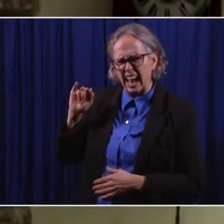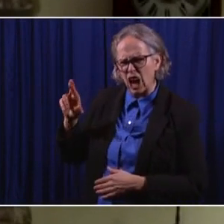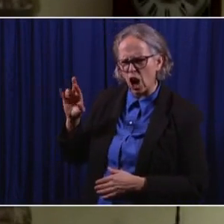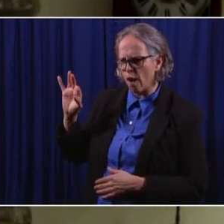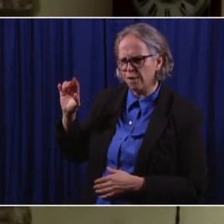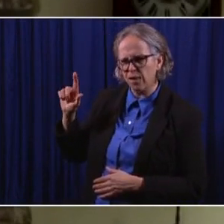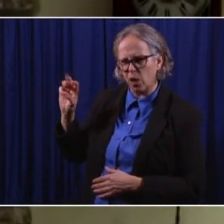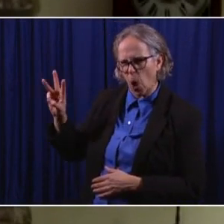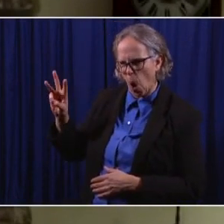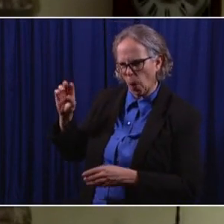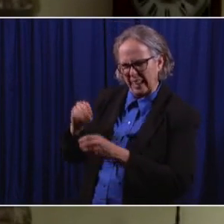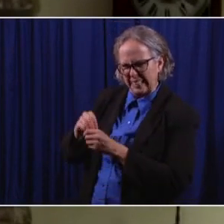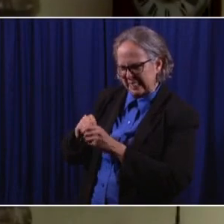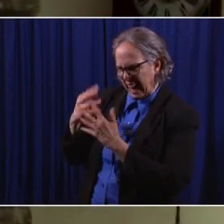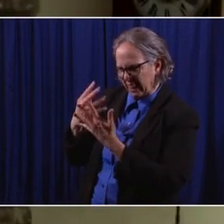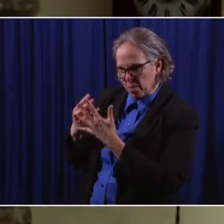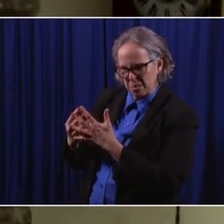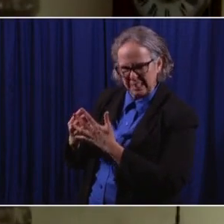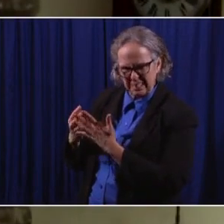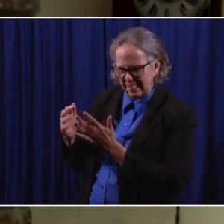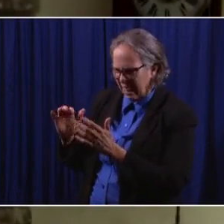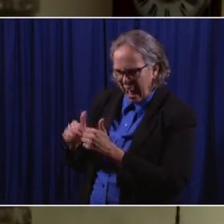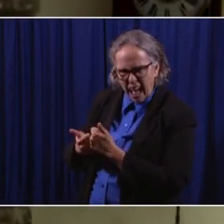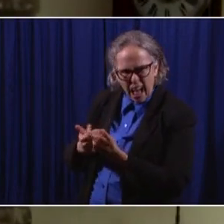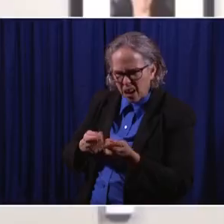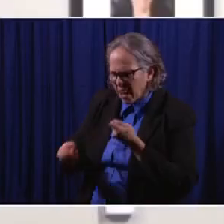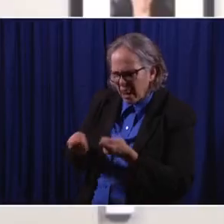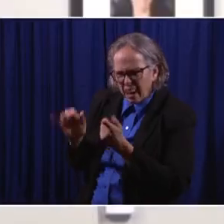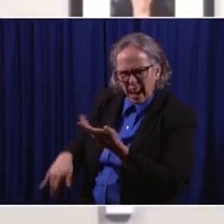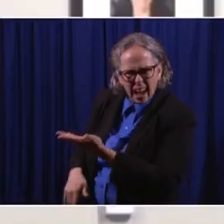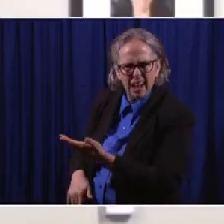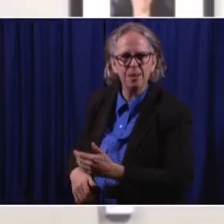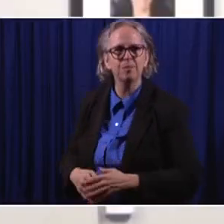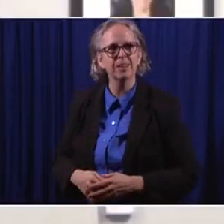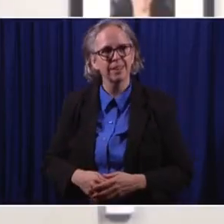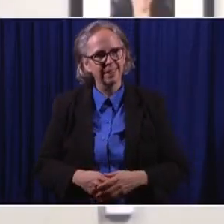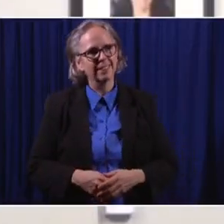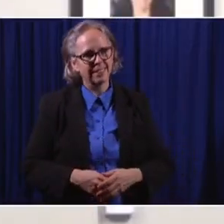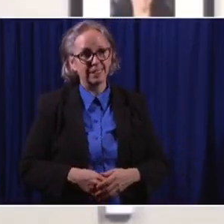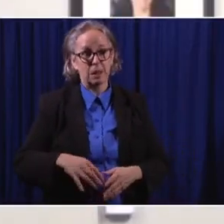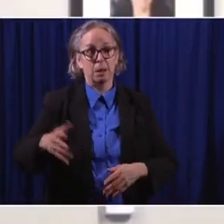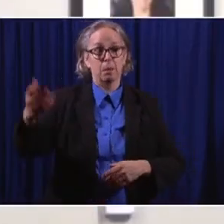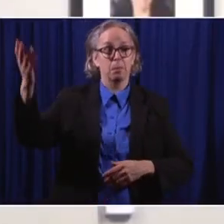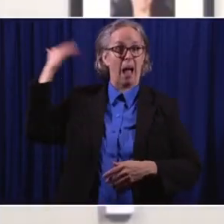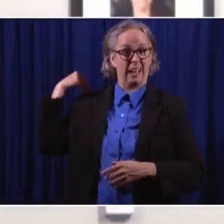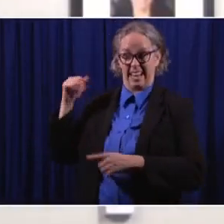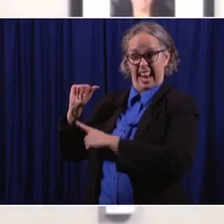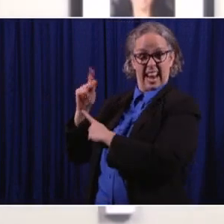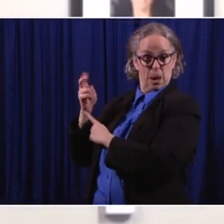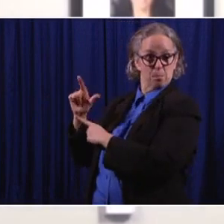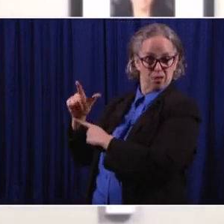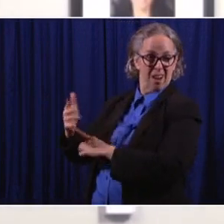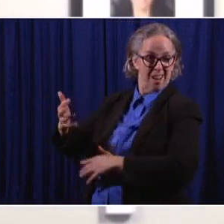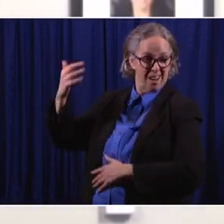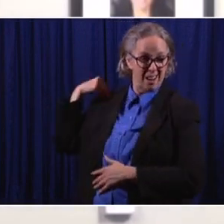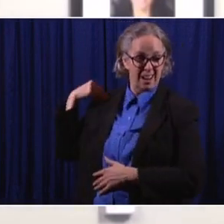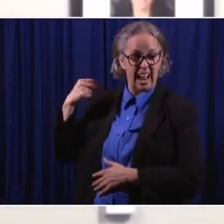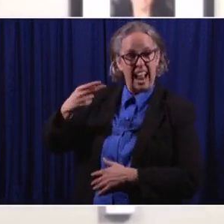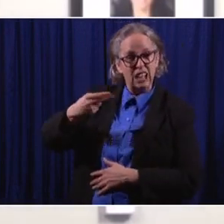inside the prison. You want to talk to us a little bit about that? Yes. In April, our HVAC experts